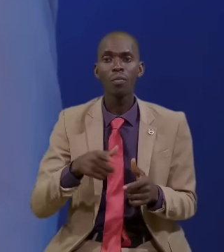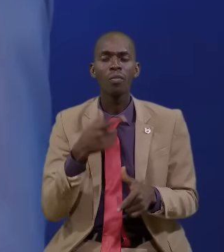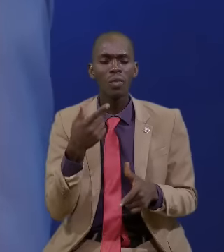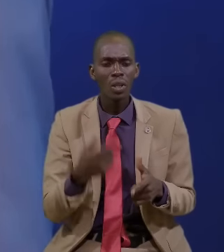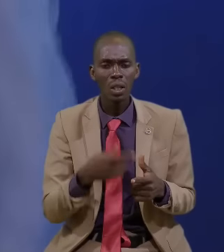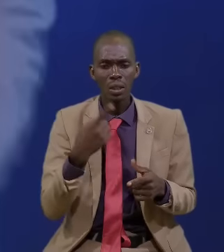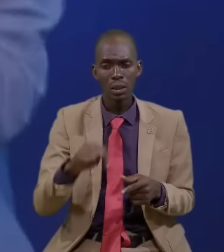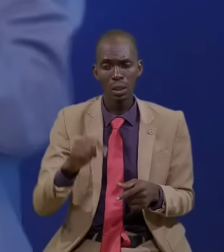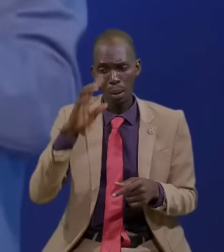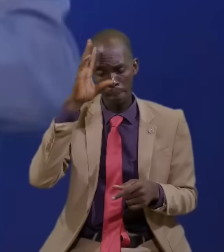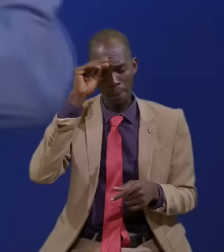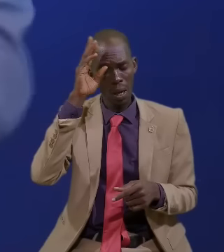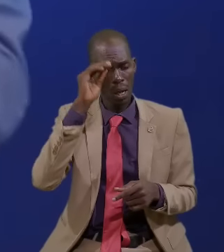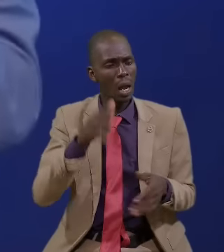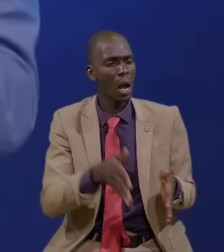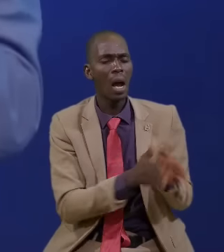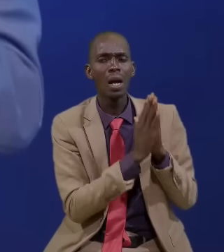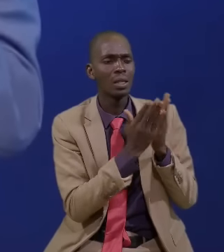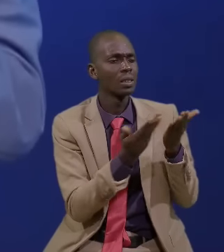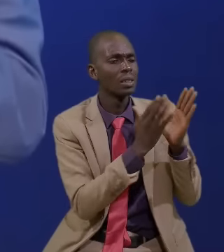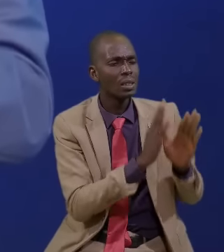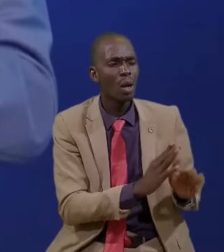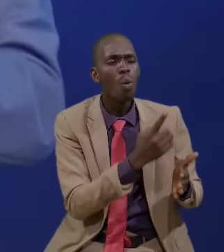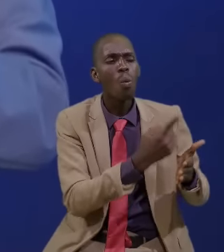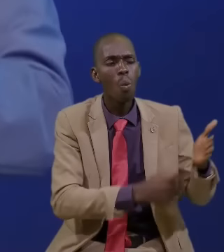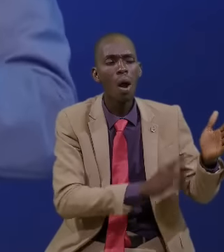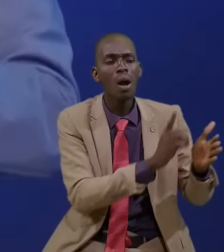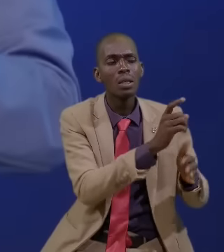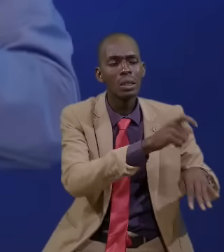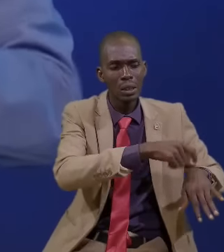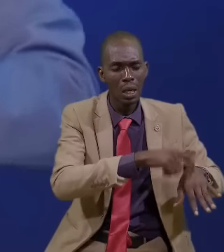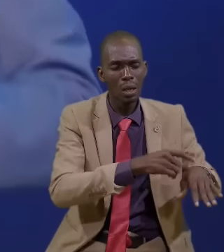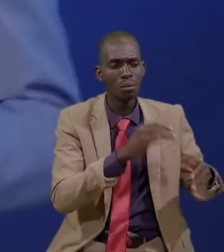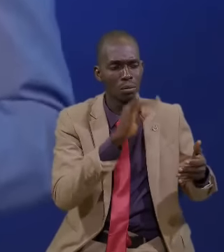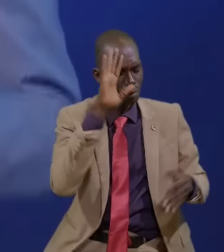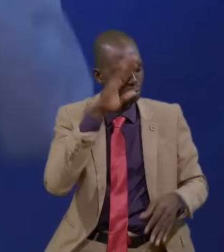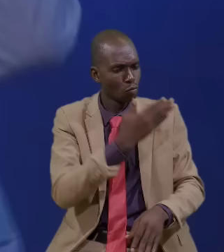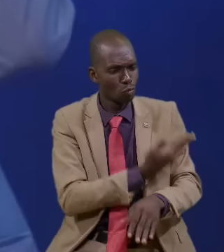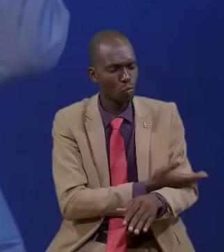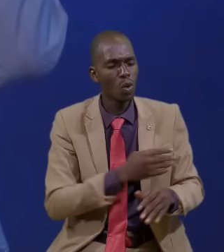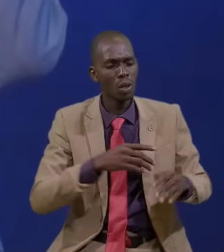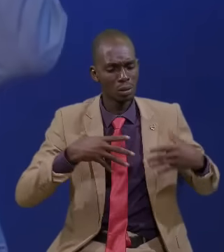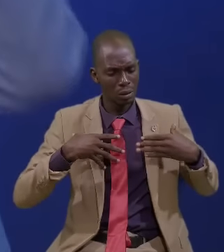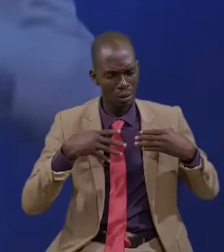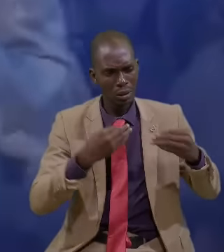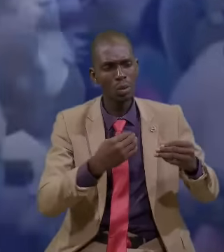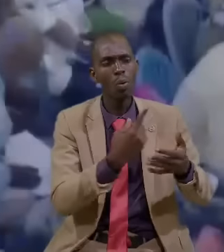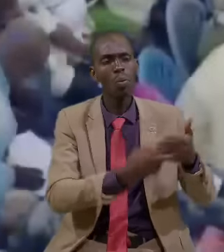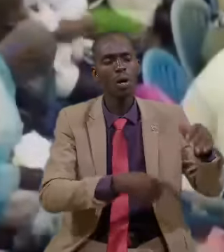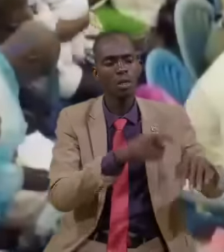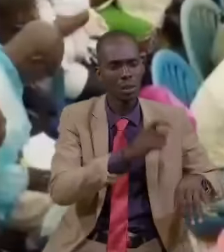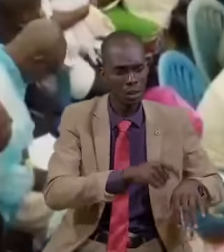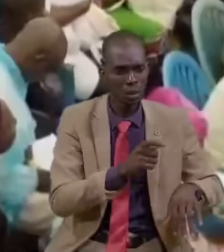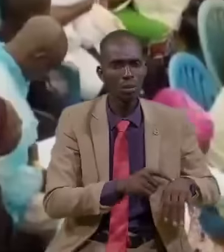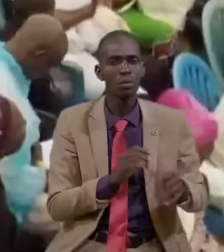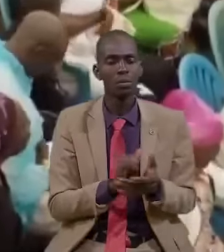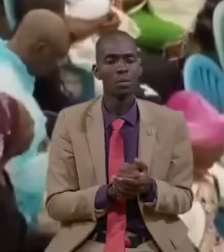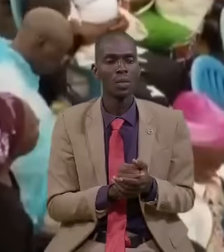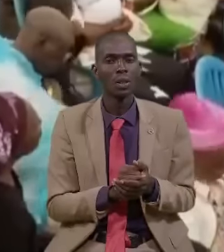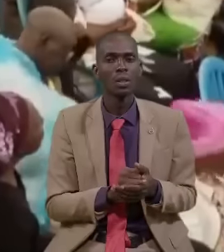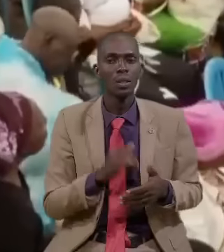of them the hour when he began to amend. He had the notion, the